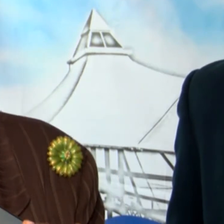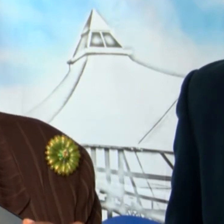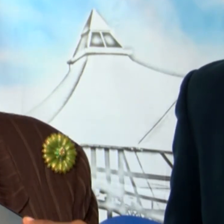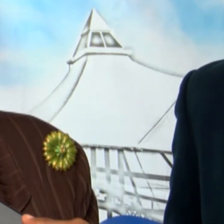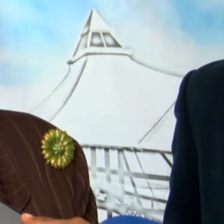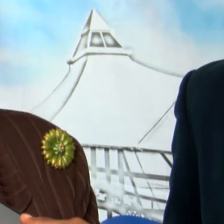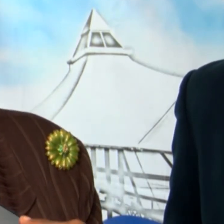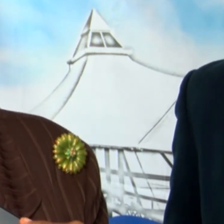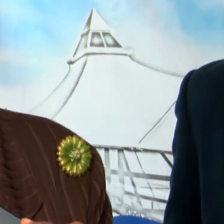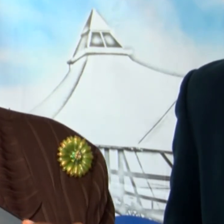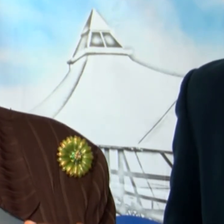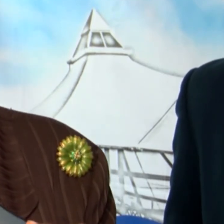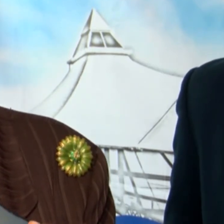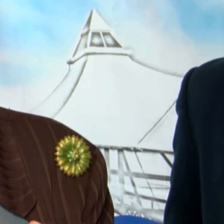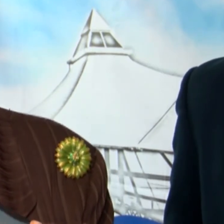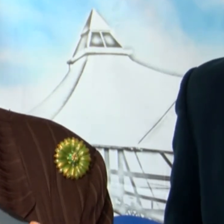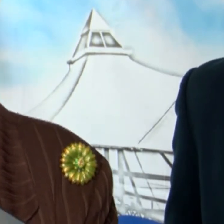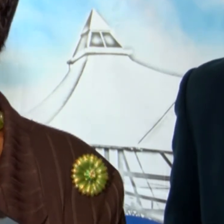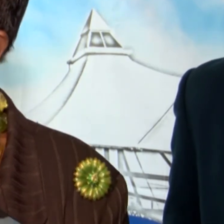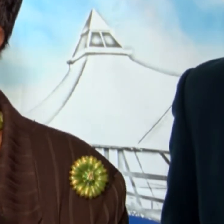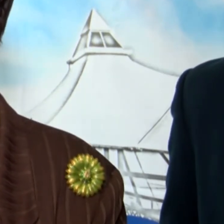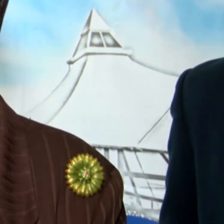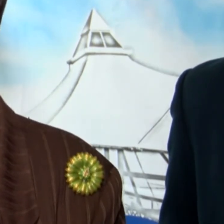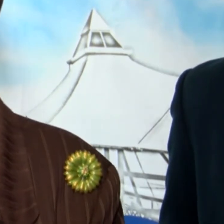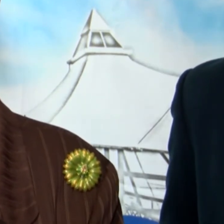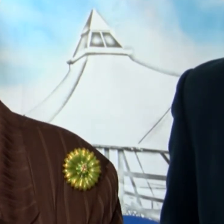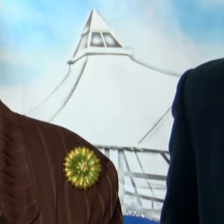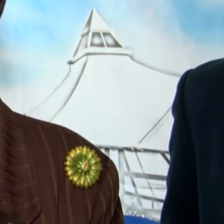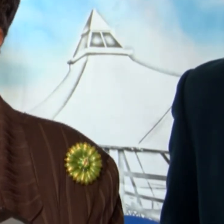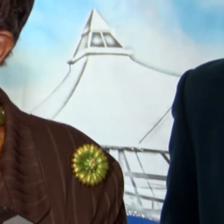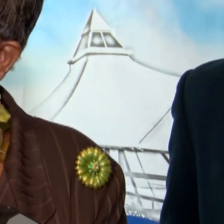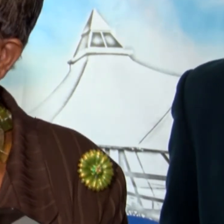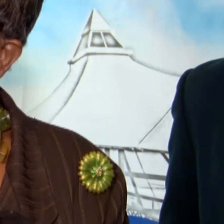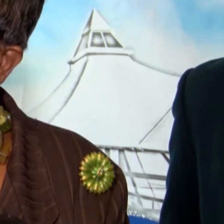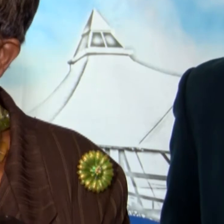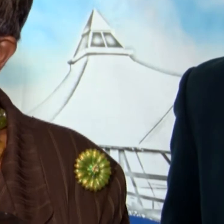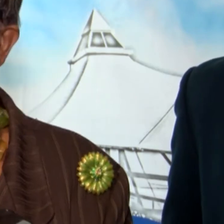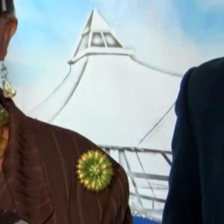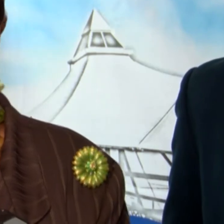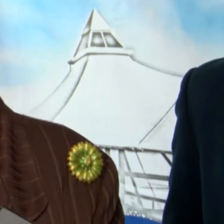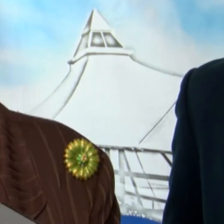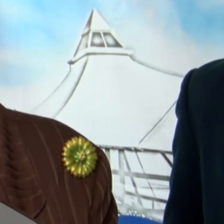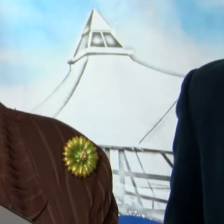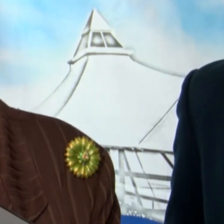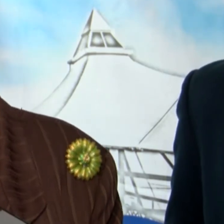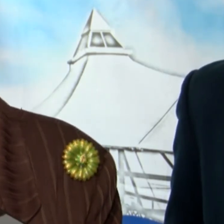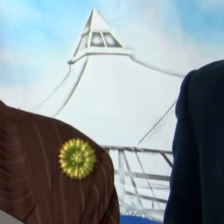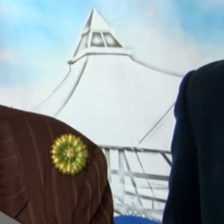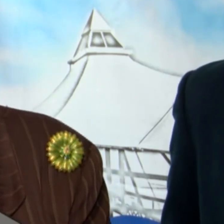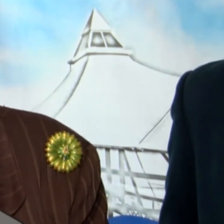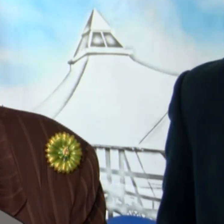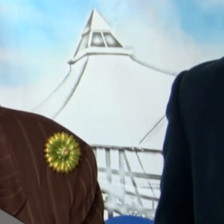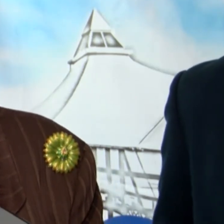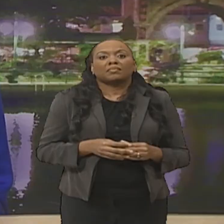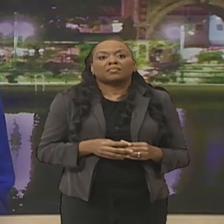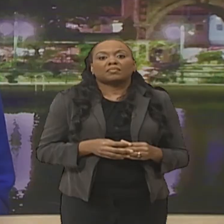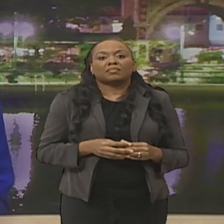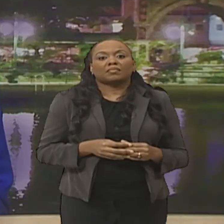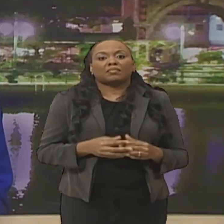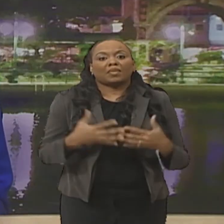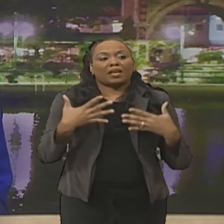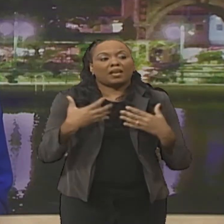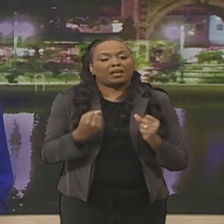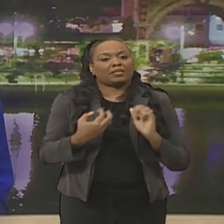ideas and discussions and projects that they had in mind, or tell about what happened to them in the past and what has brought them thus far.